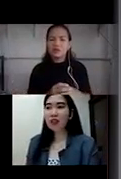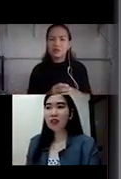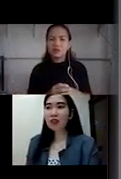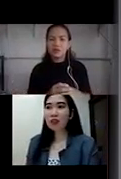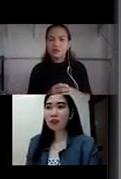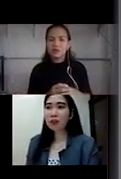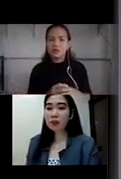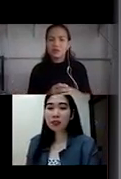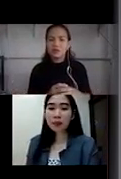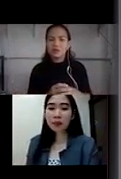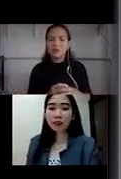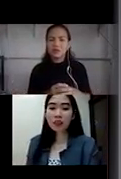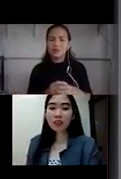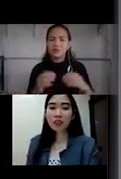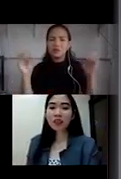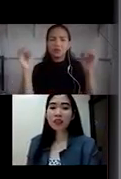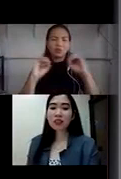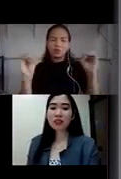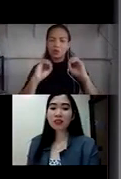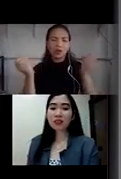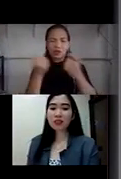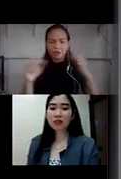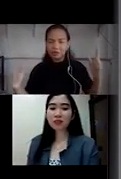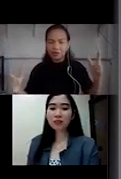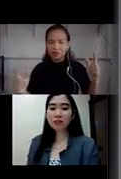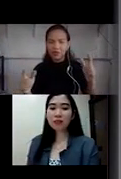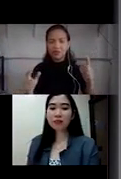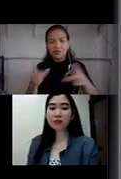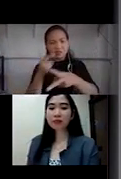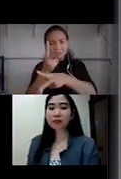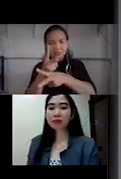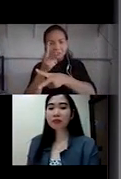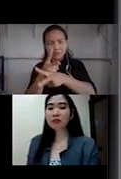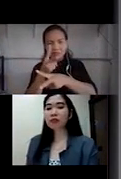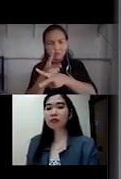Walang library patrons.